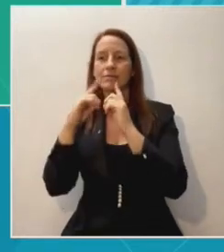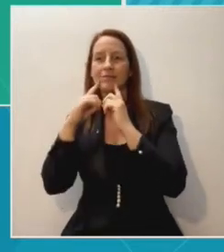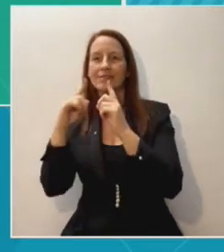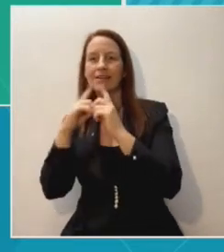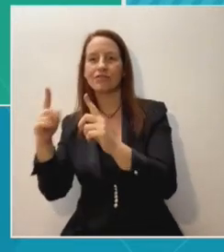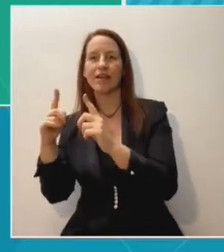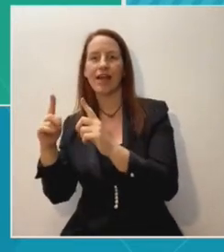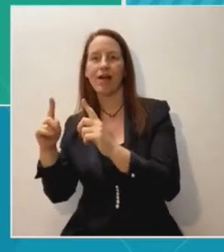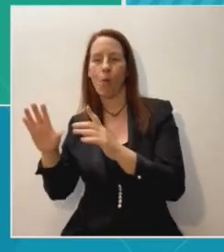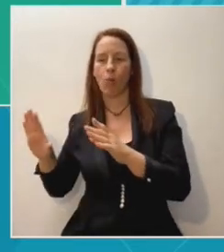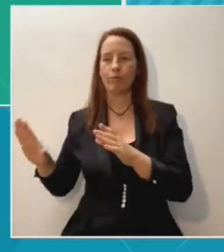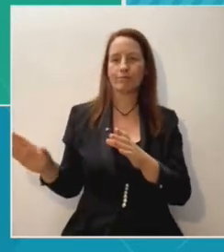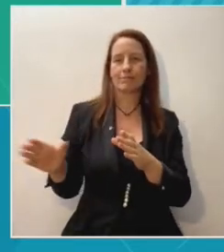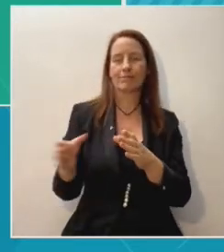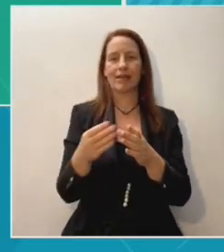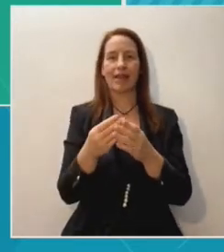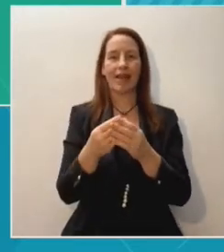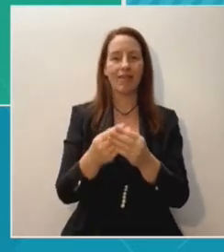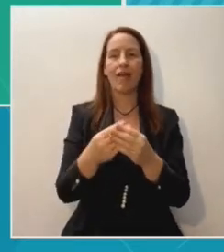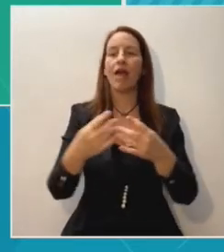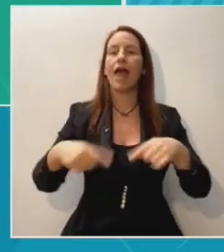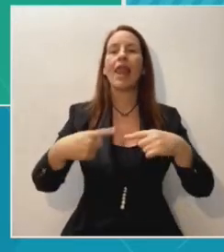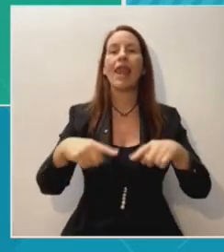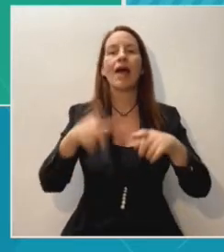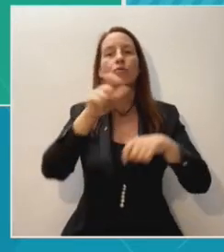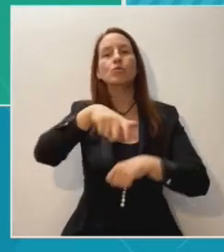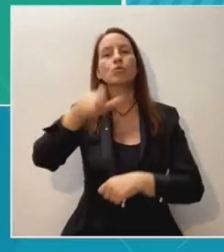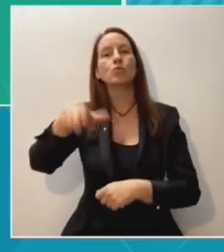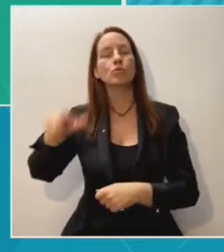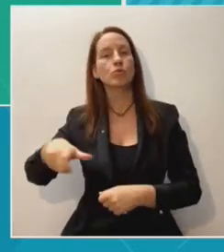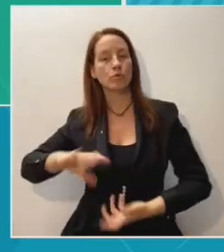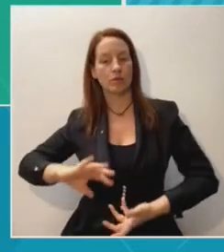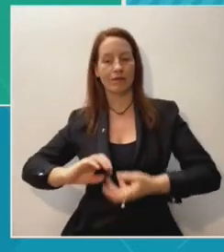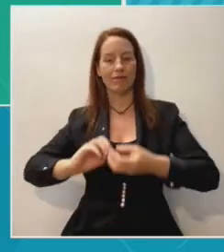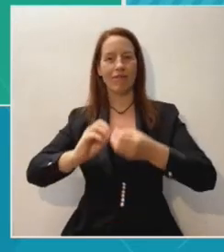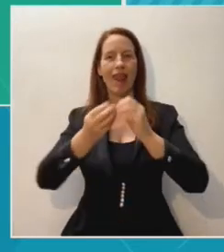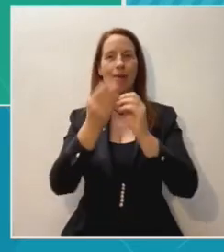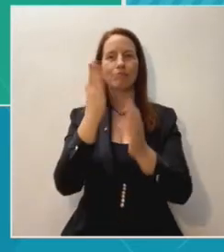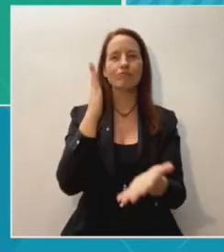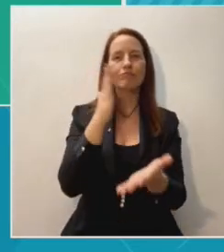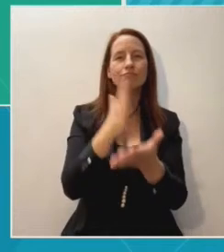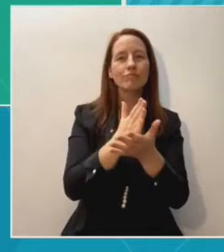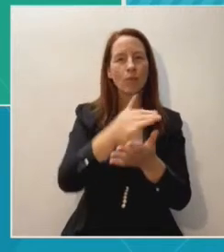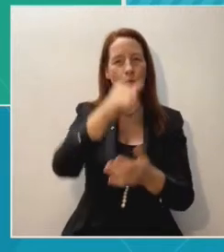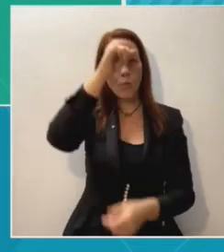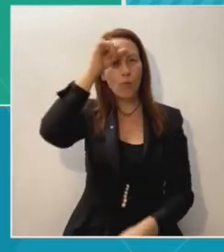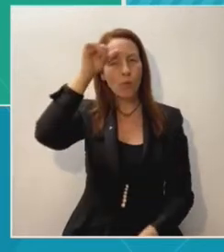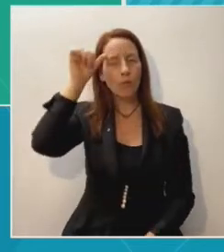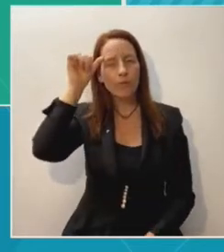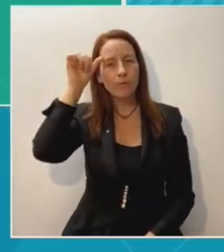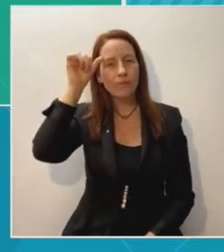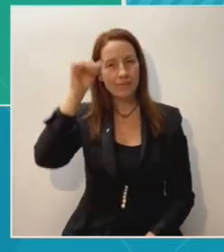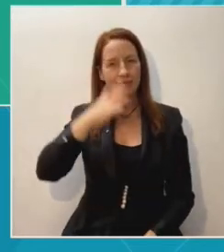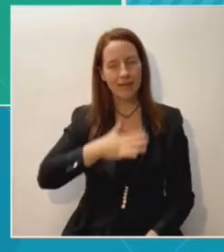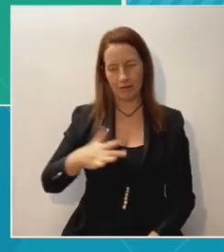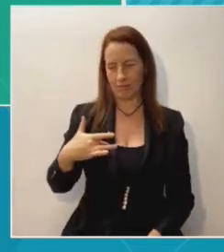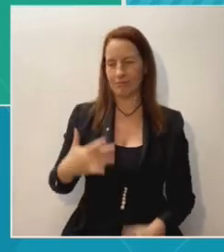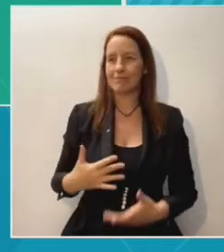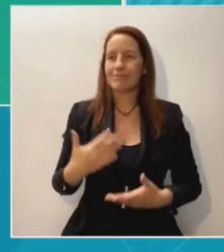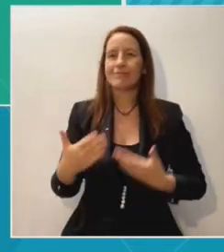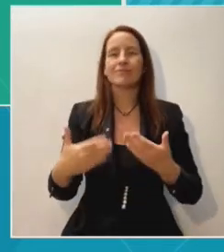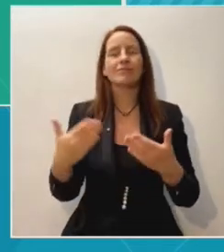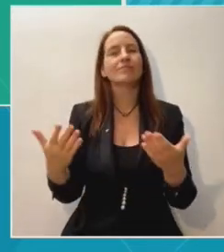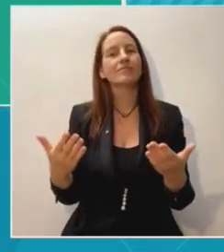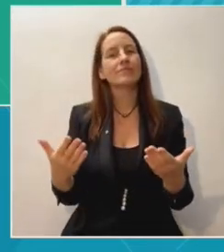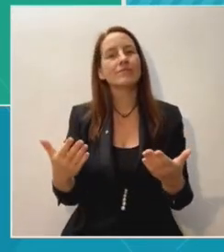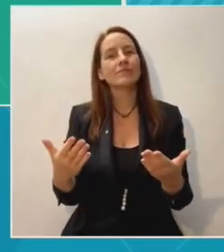allow our students to develop the practical wisdom they need to thrive. Graduates, yours is